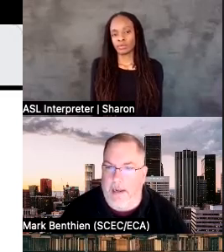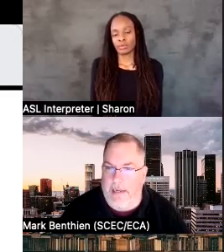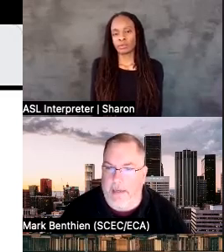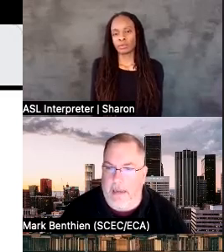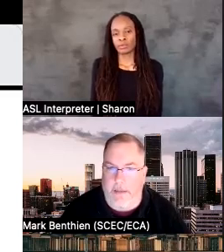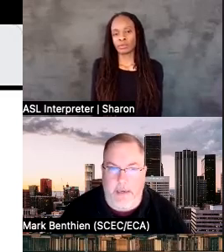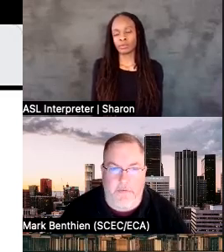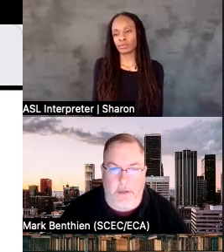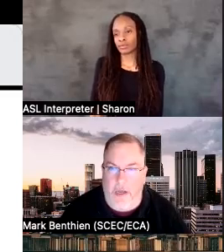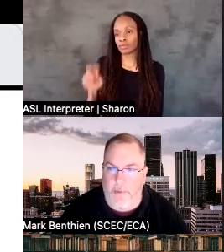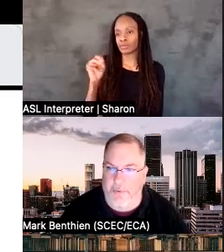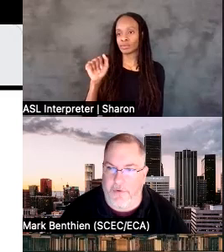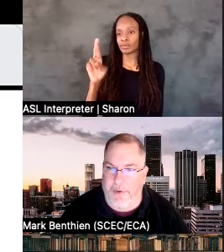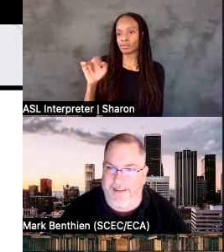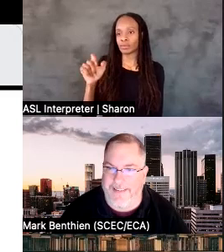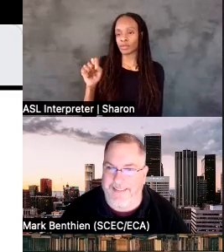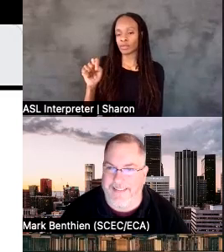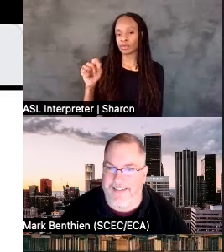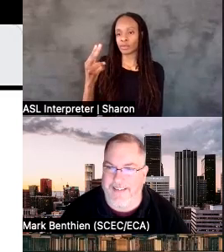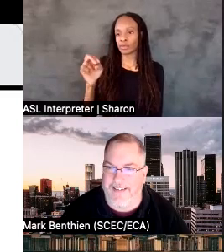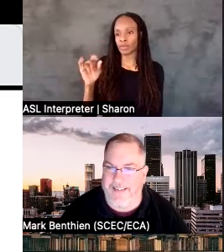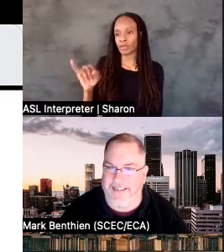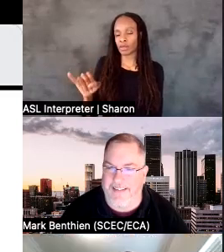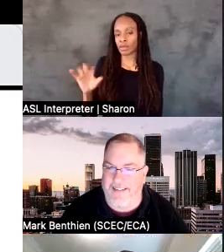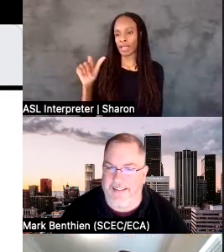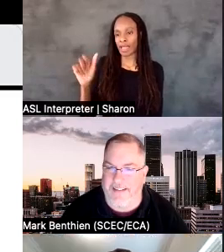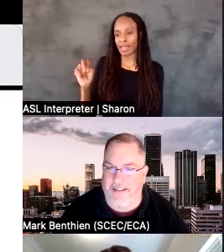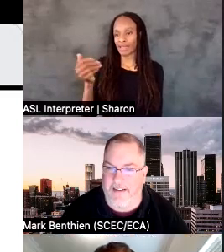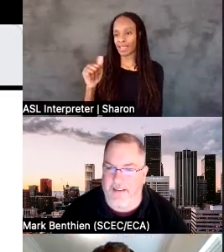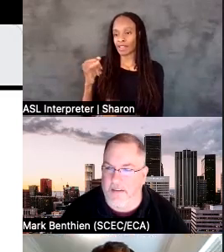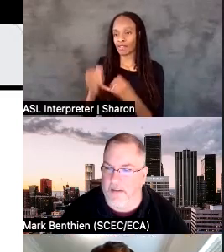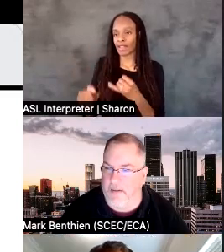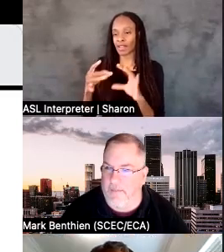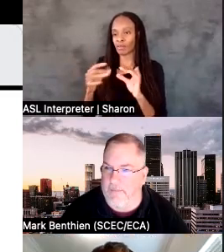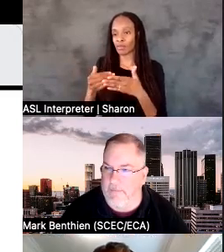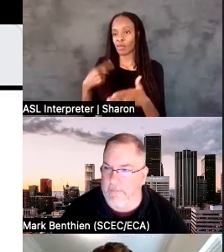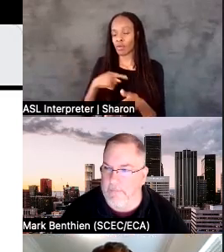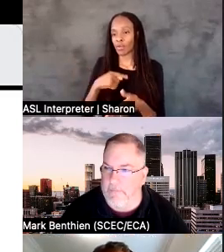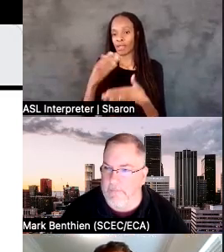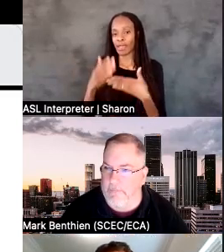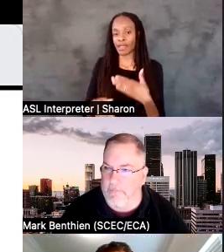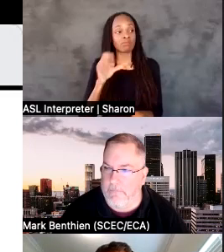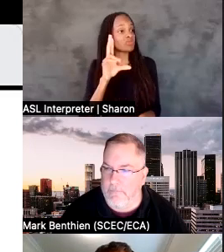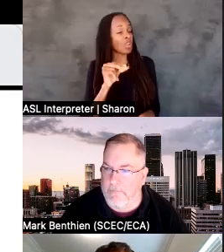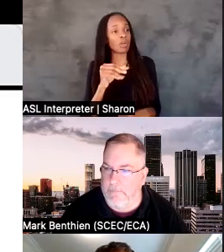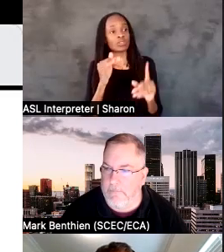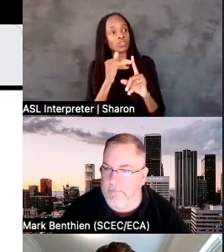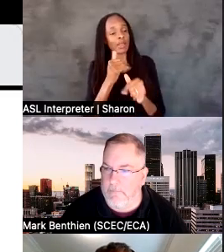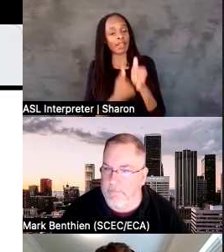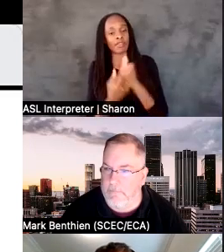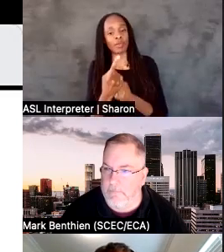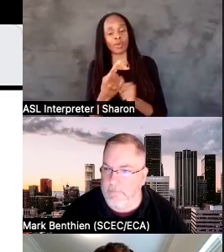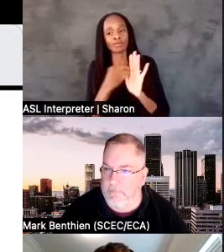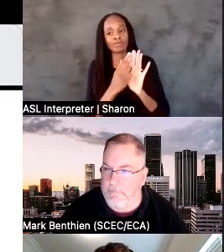Margaret, Heidi, and Alan, any final comments before we end? No, just reminding everybody to mark their calendars